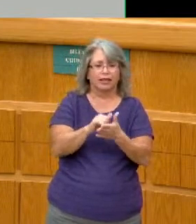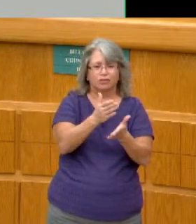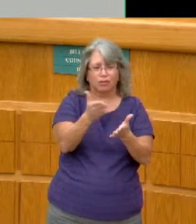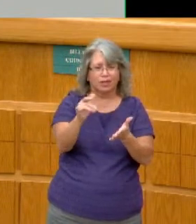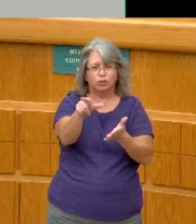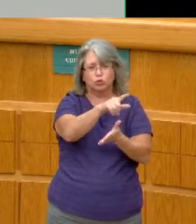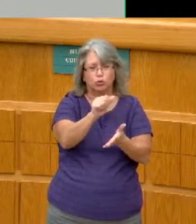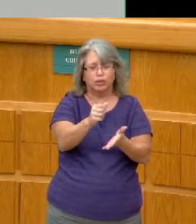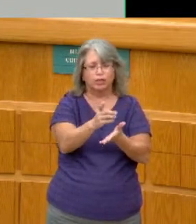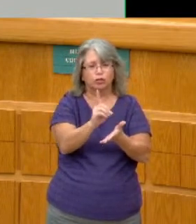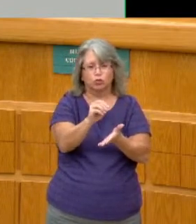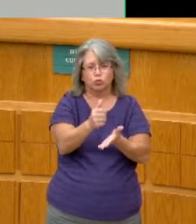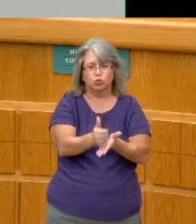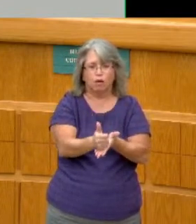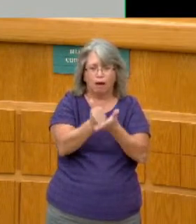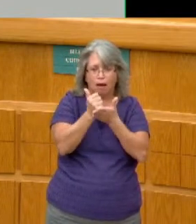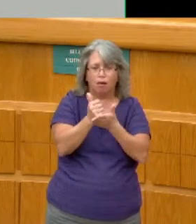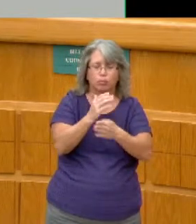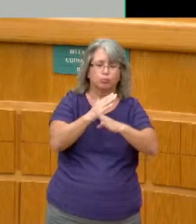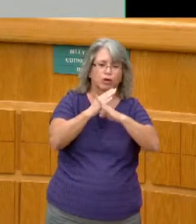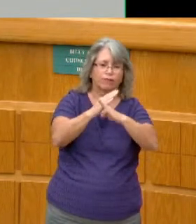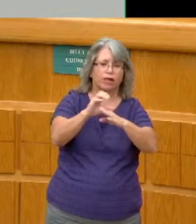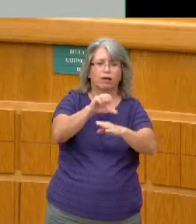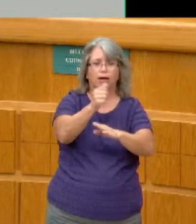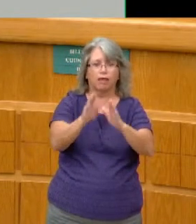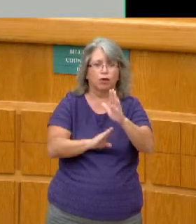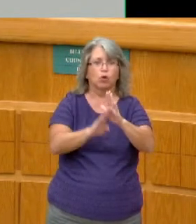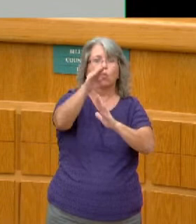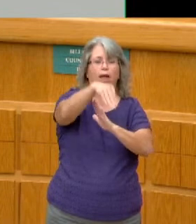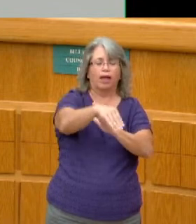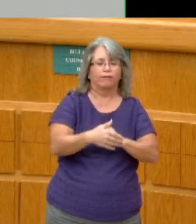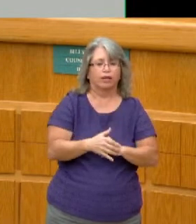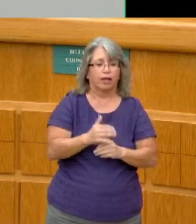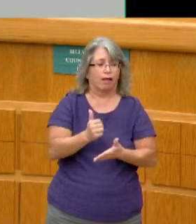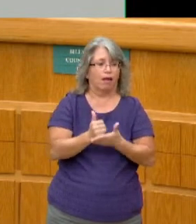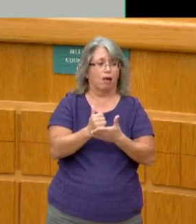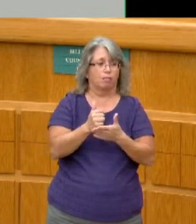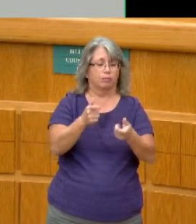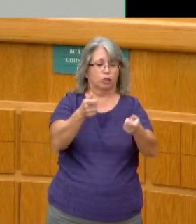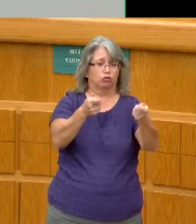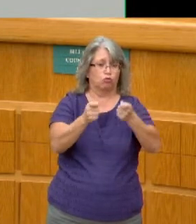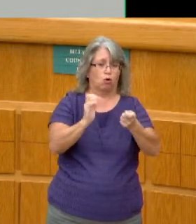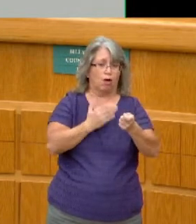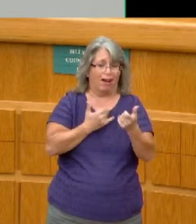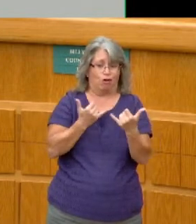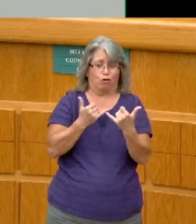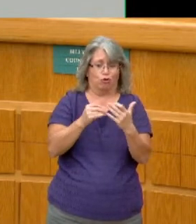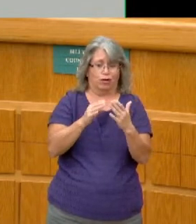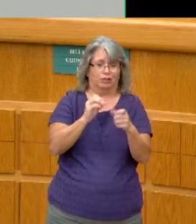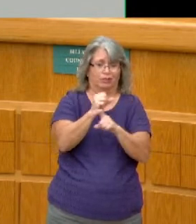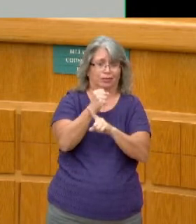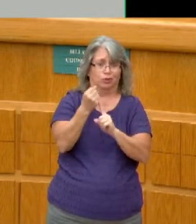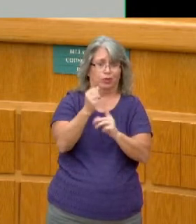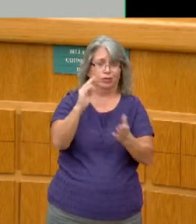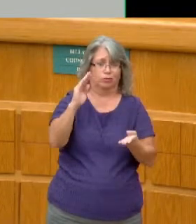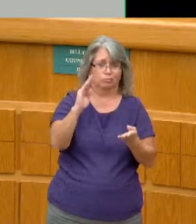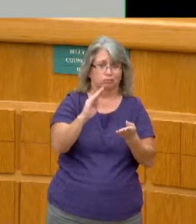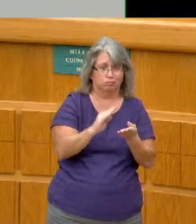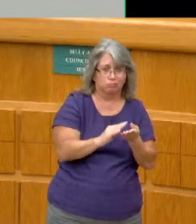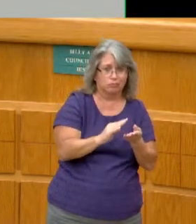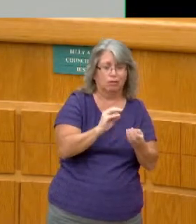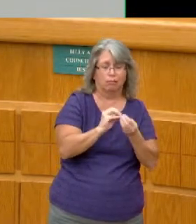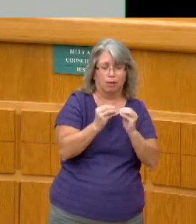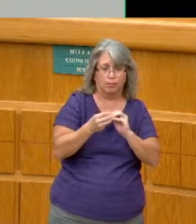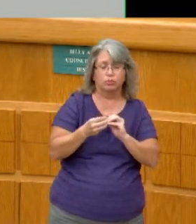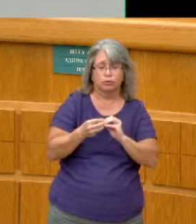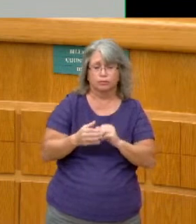current wave that we're on, which is not over yet. As you saw last week, things could change very quickly from going down to leveling off or even